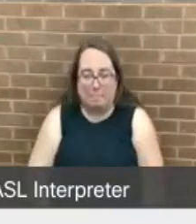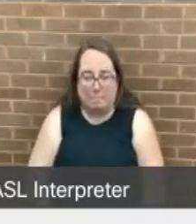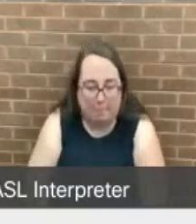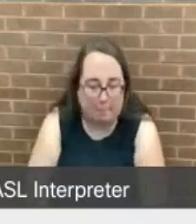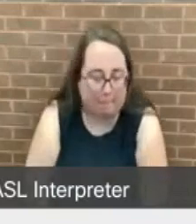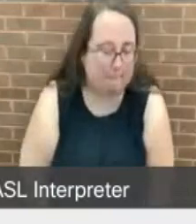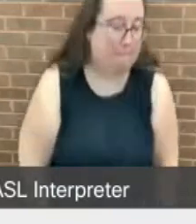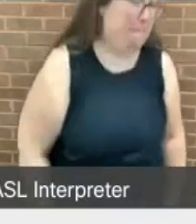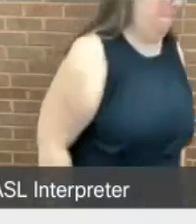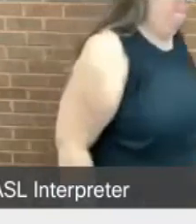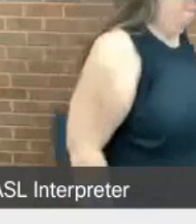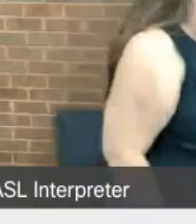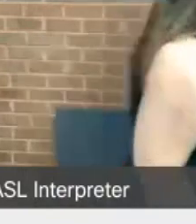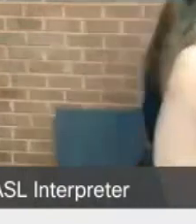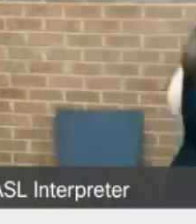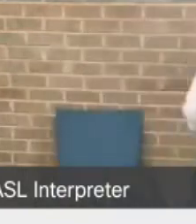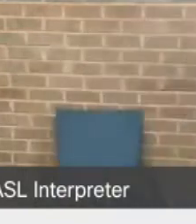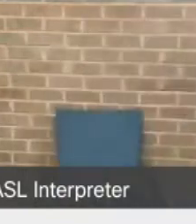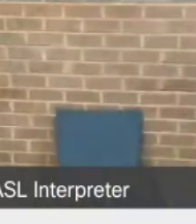I have to lean on Terry on this one.